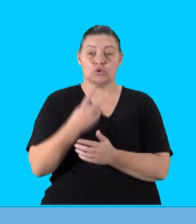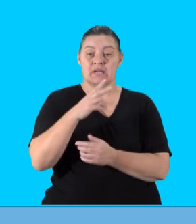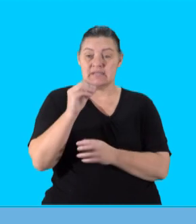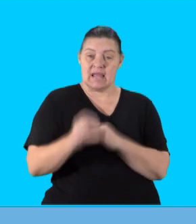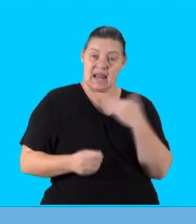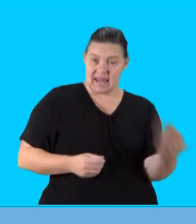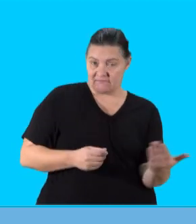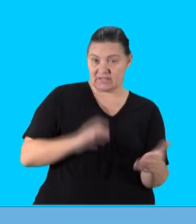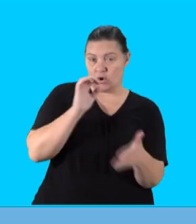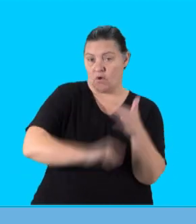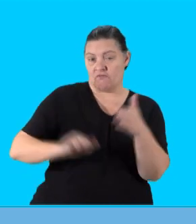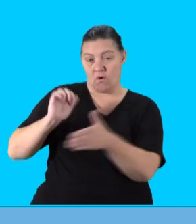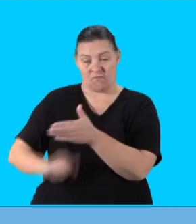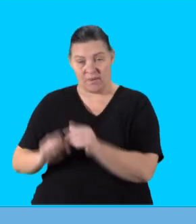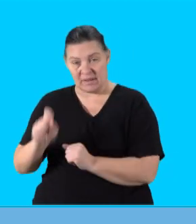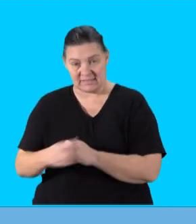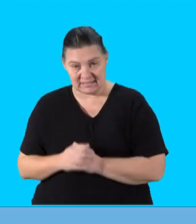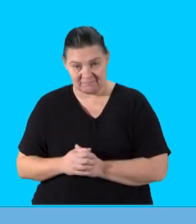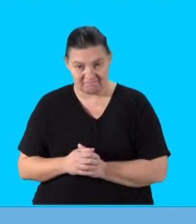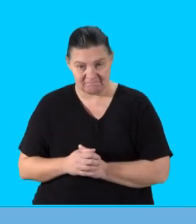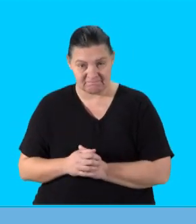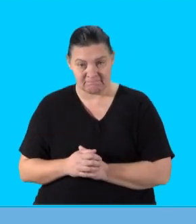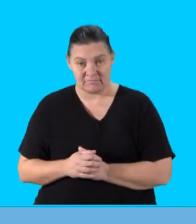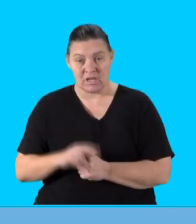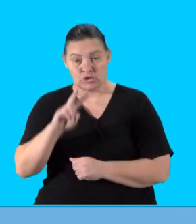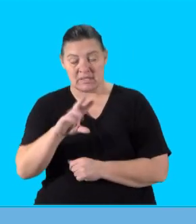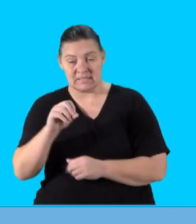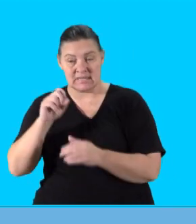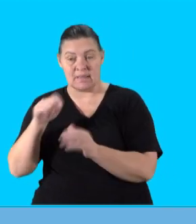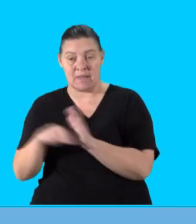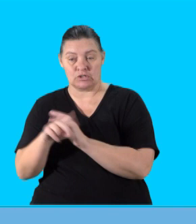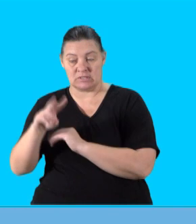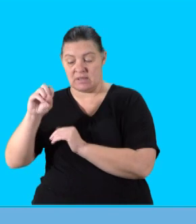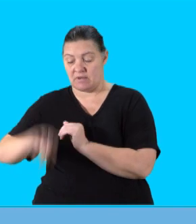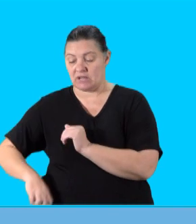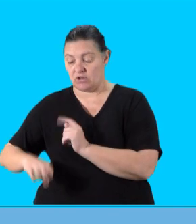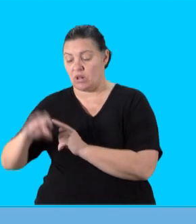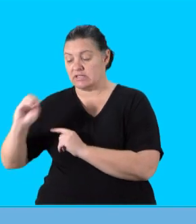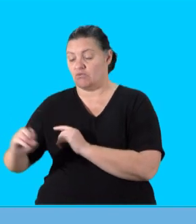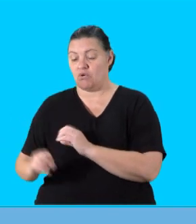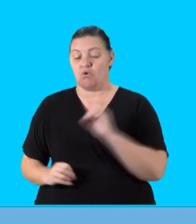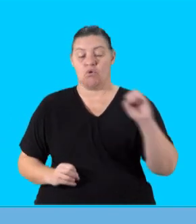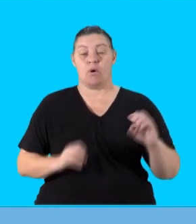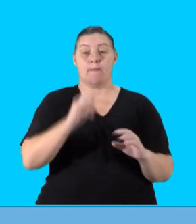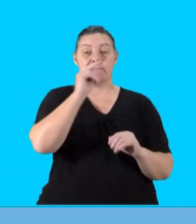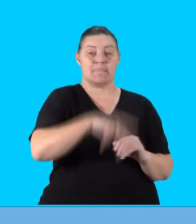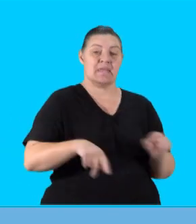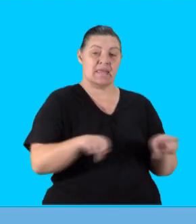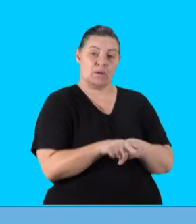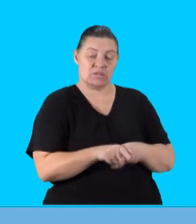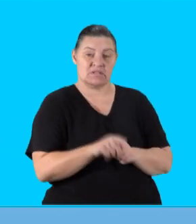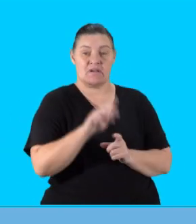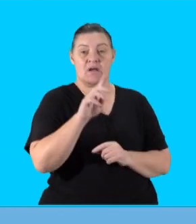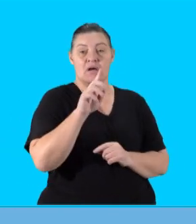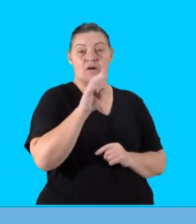the 20 on the left-hand side. So obviously 20 minus 20, they cancel out. That gives us 0. Then P is